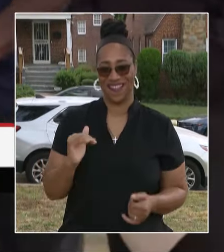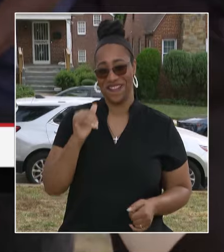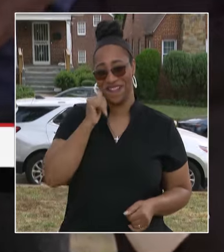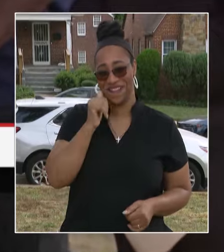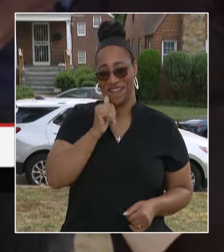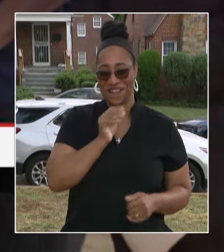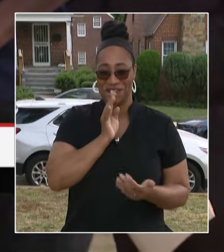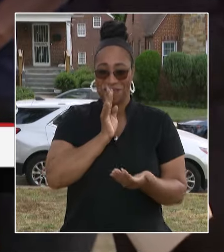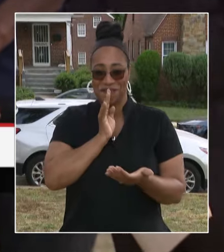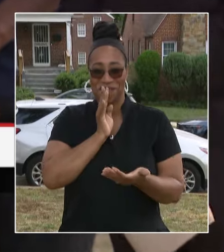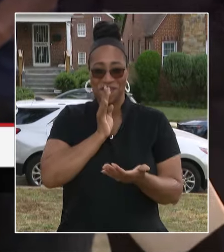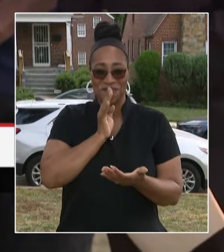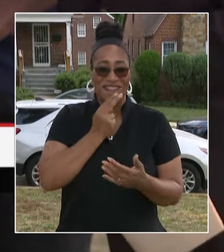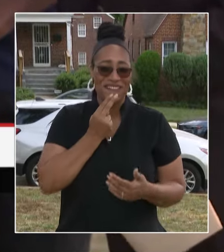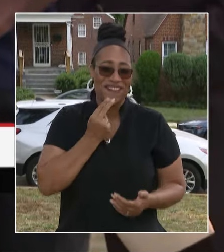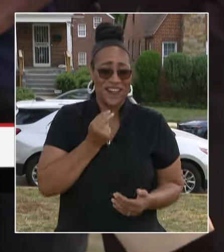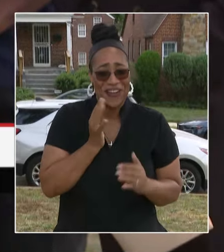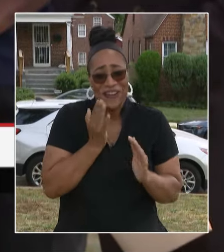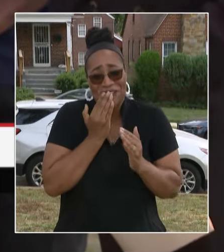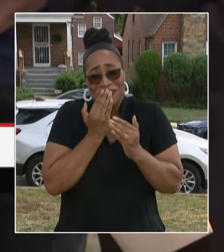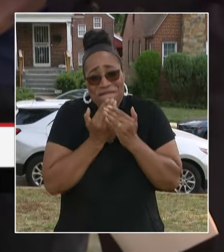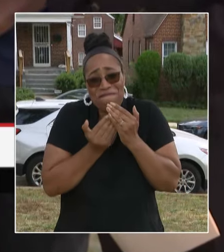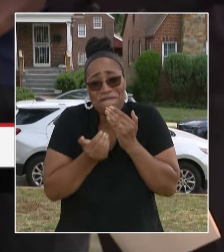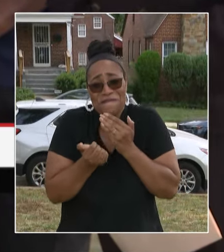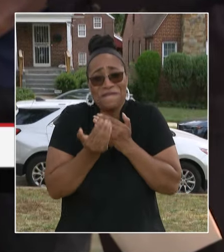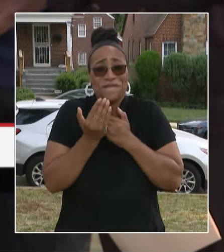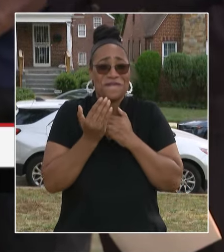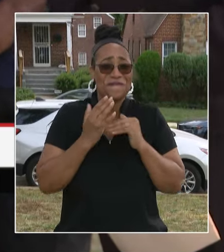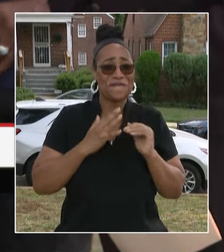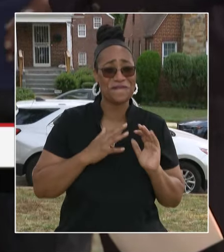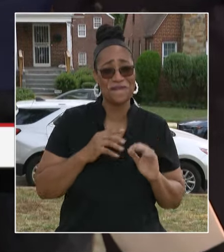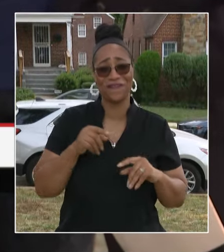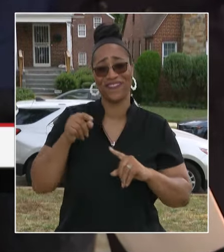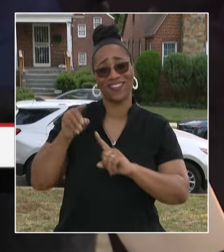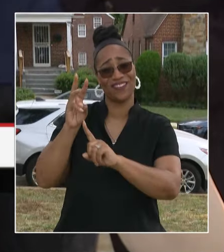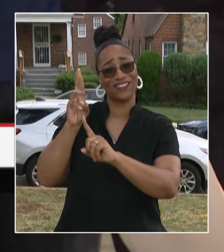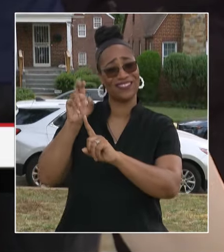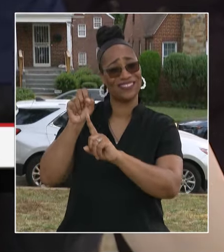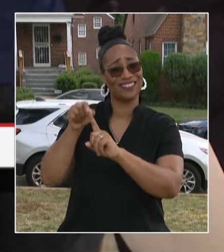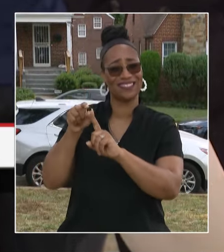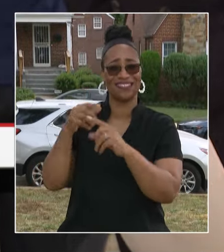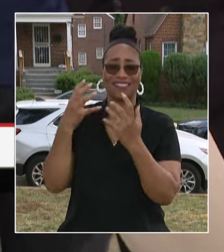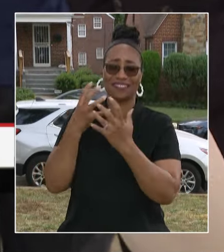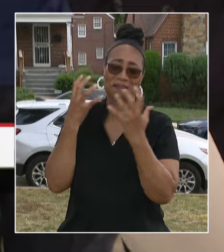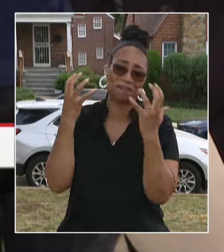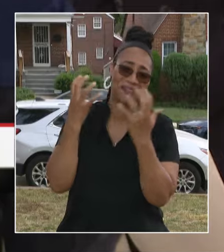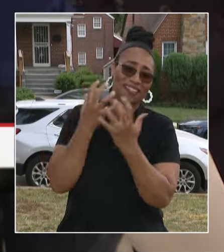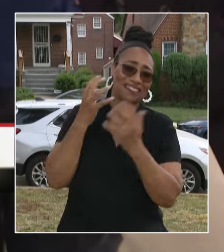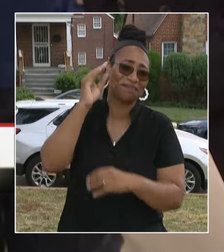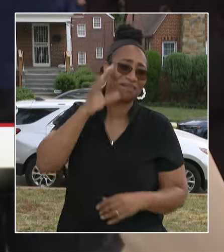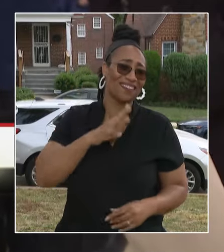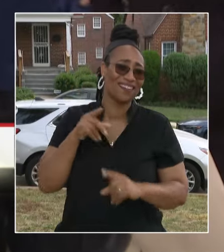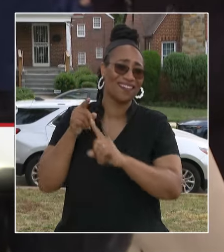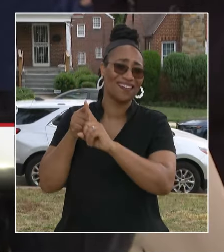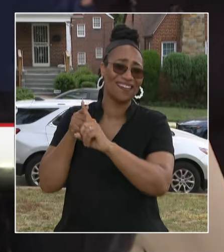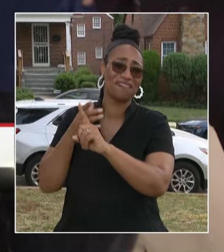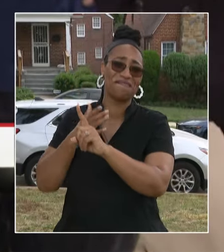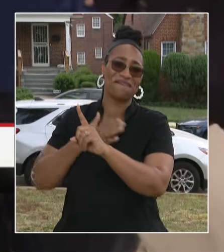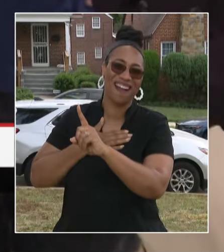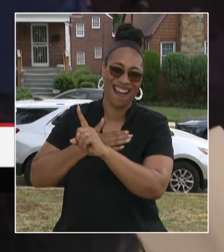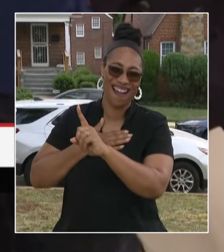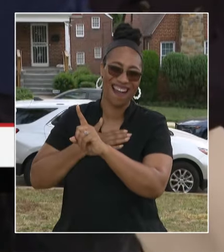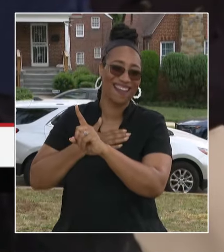Good morning. William Spaulding was an astounding man. He was also my great-grandfather. He lived to be a